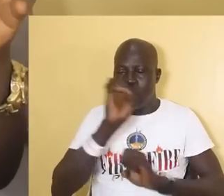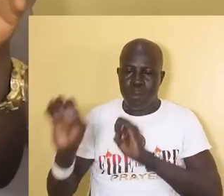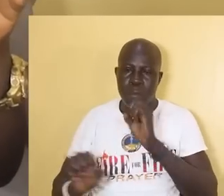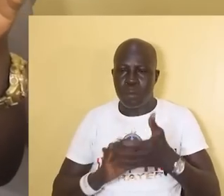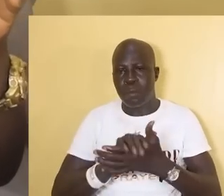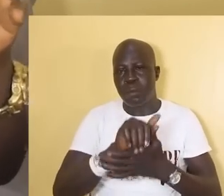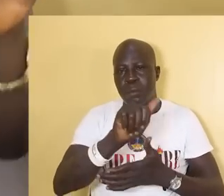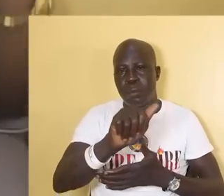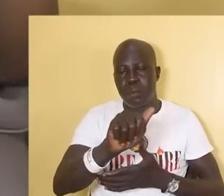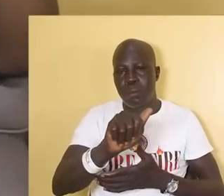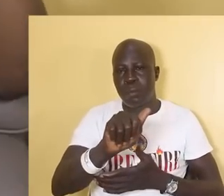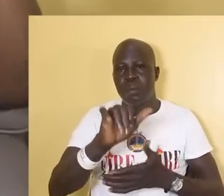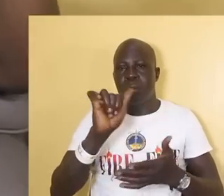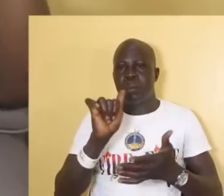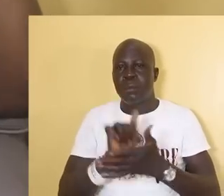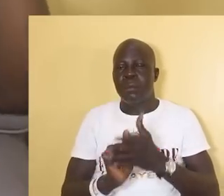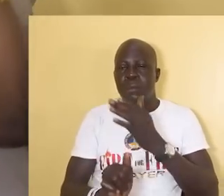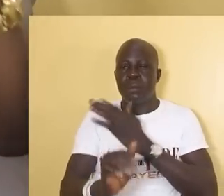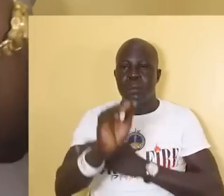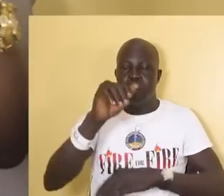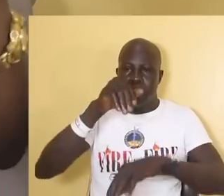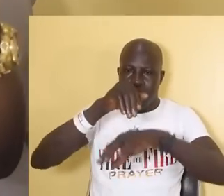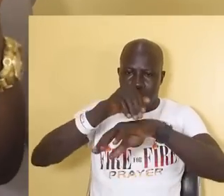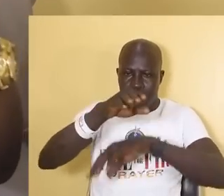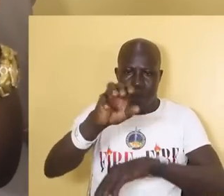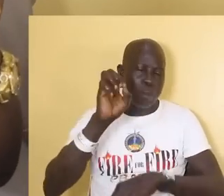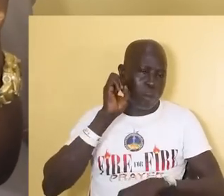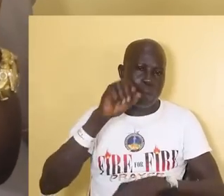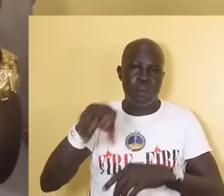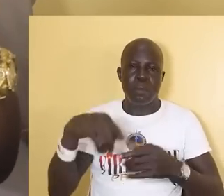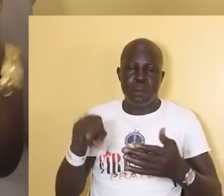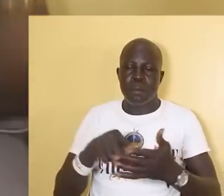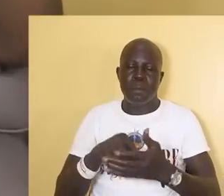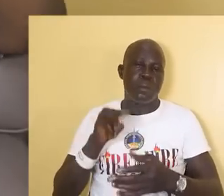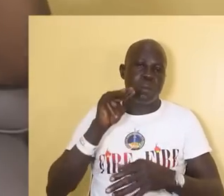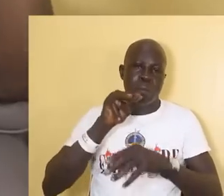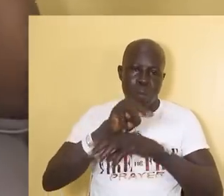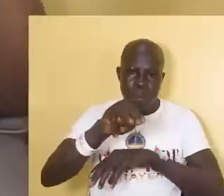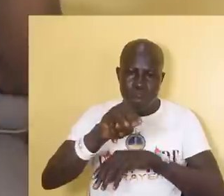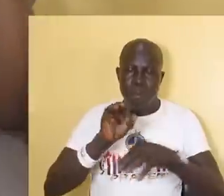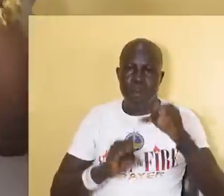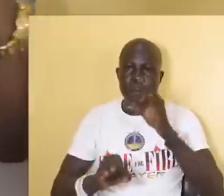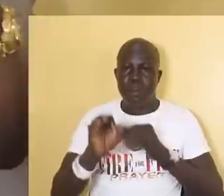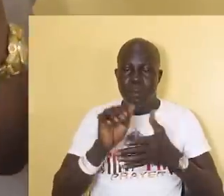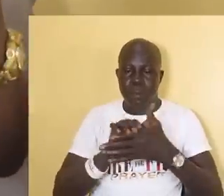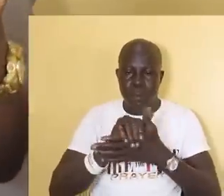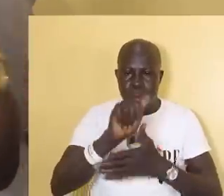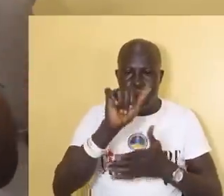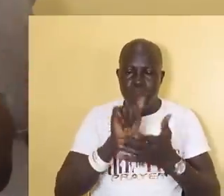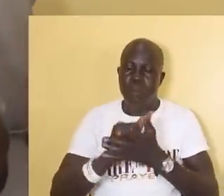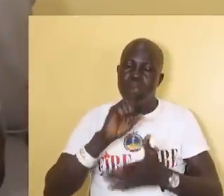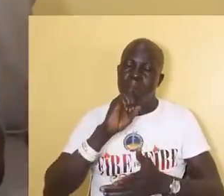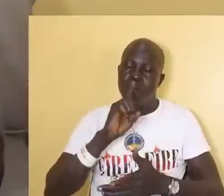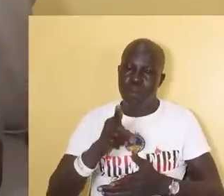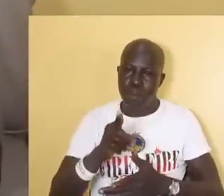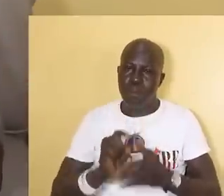Whosoever that believe that is God that sent me this message. If you believe that